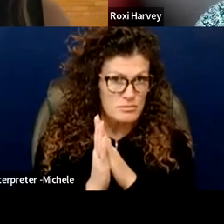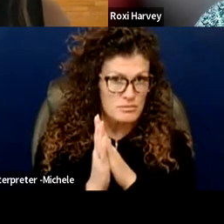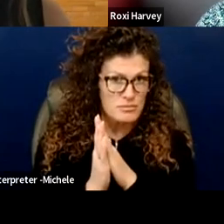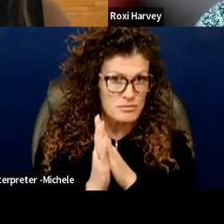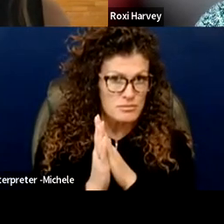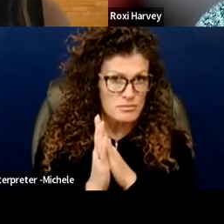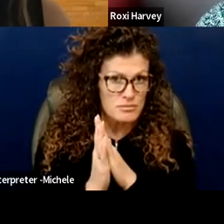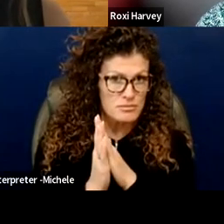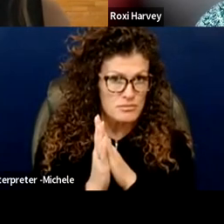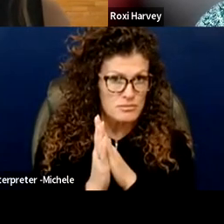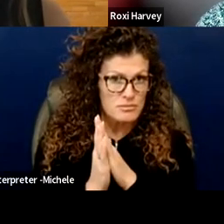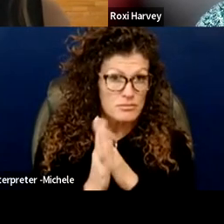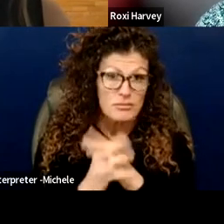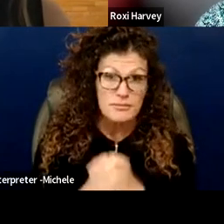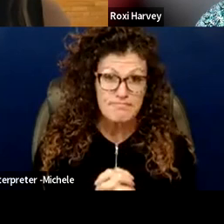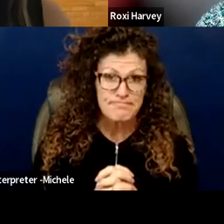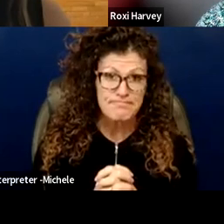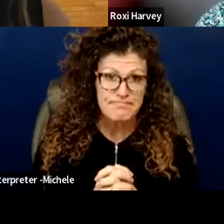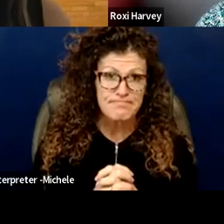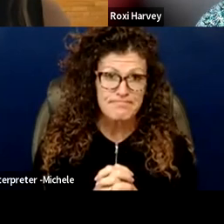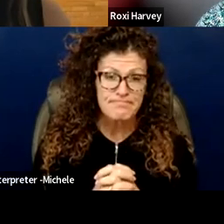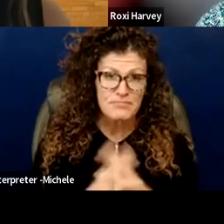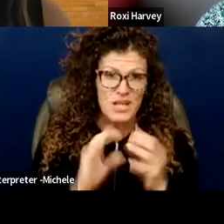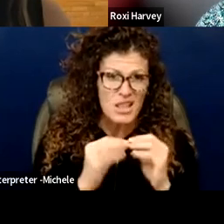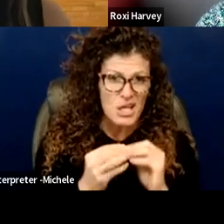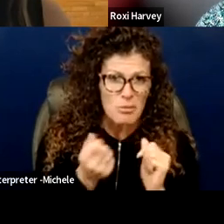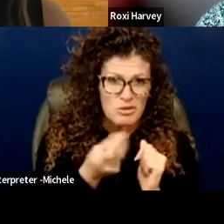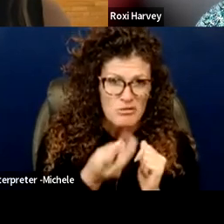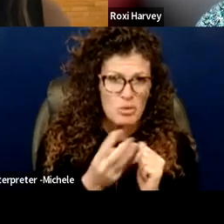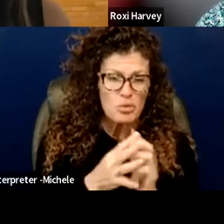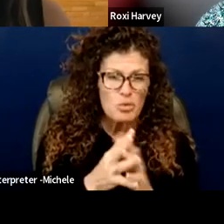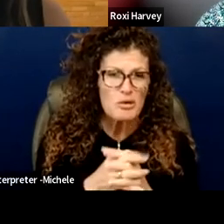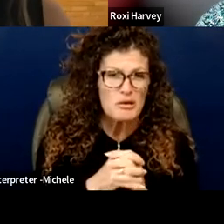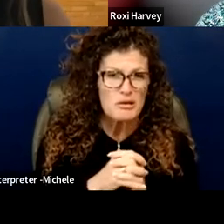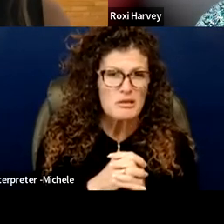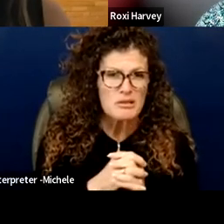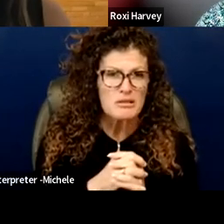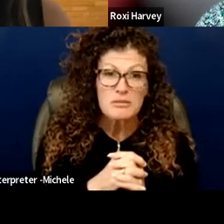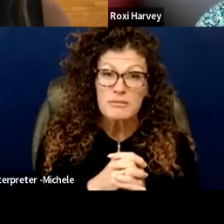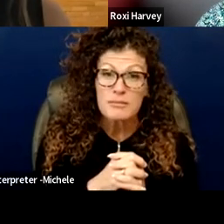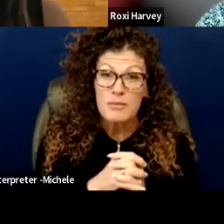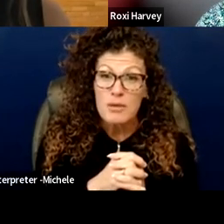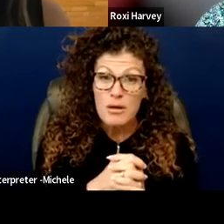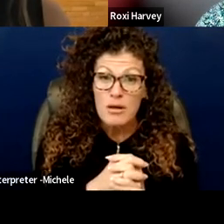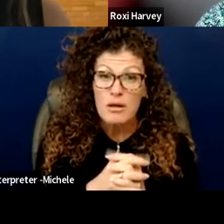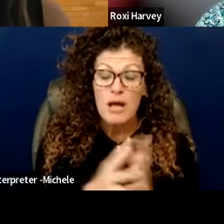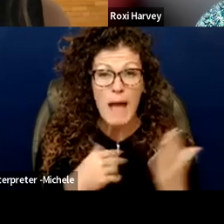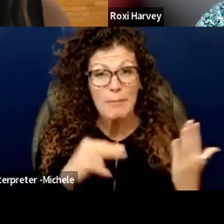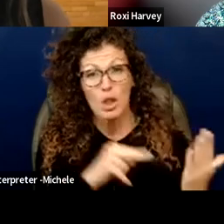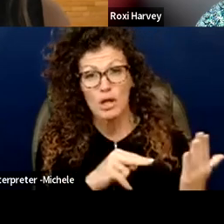being that, you know, the low numbers and things like that, I think it's, as I'm looking at